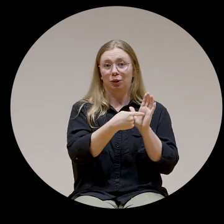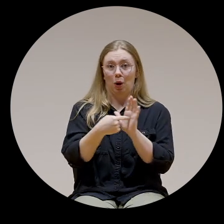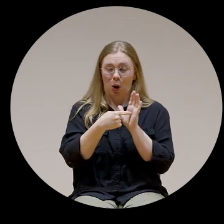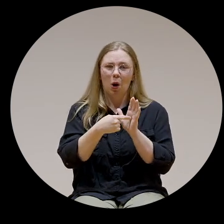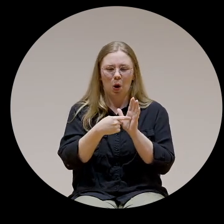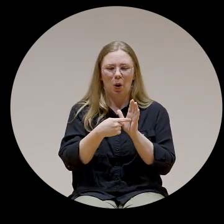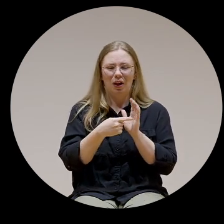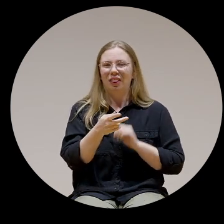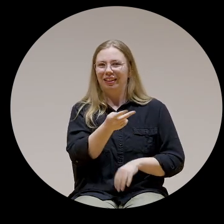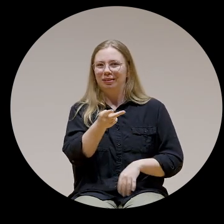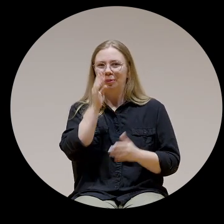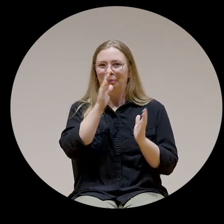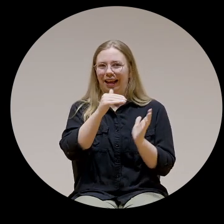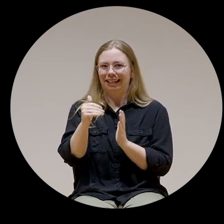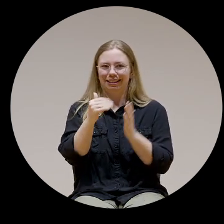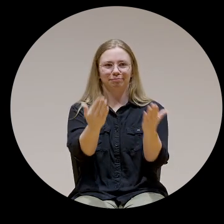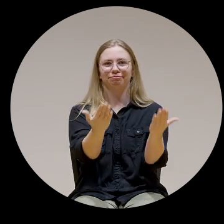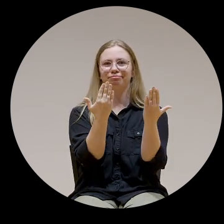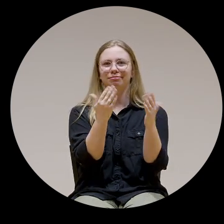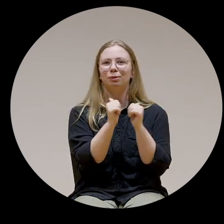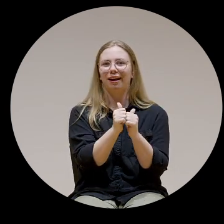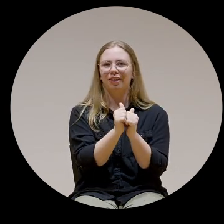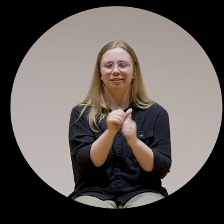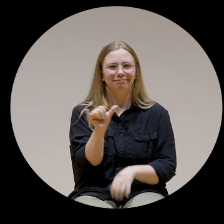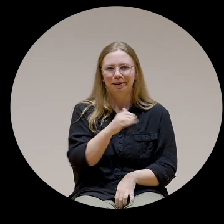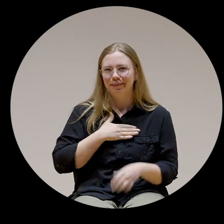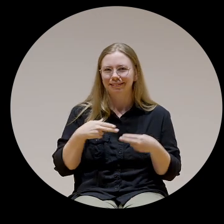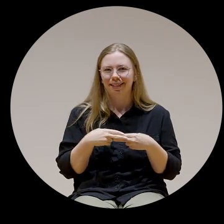works are next to each other, just as they are in my slides here.